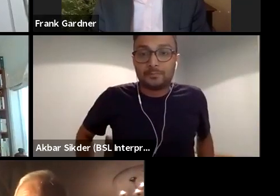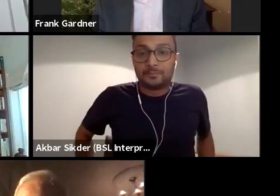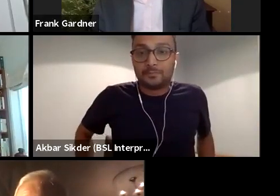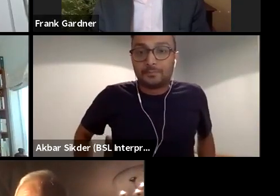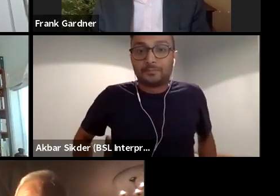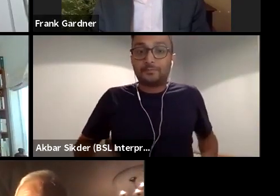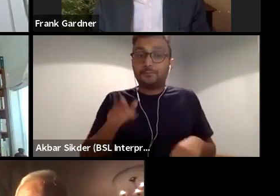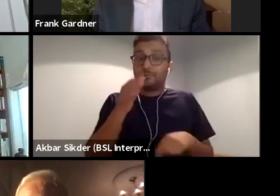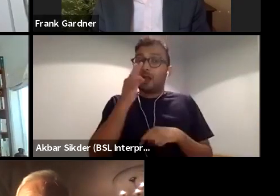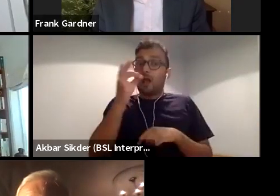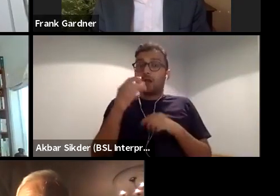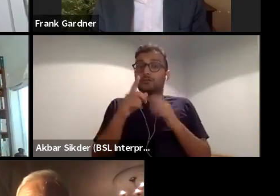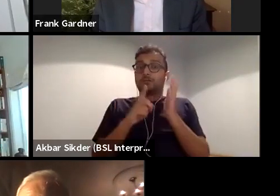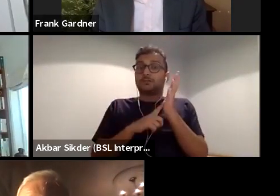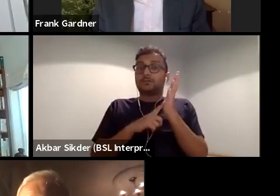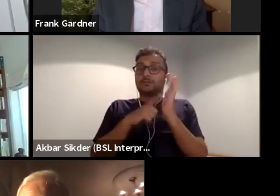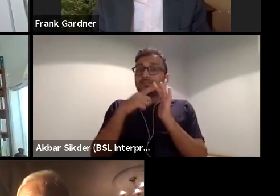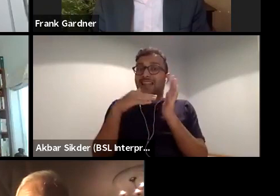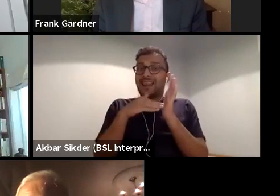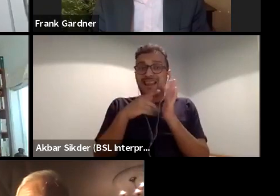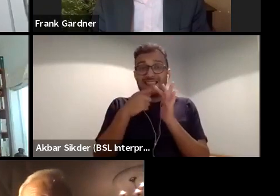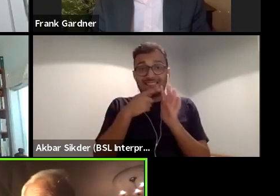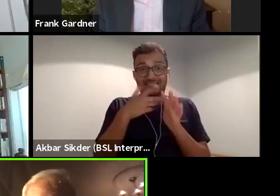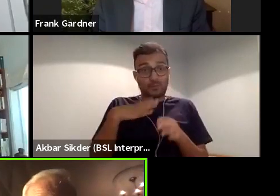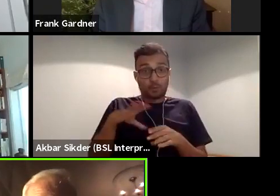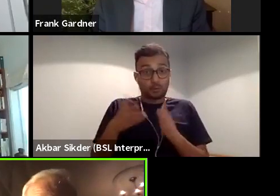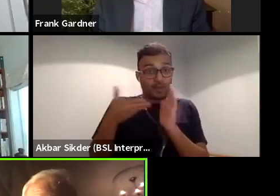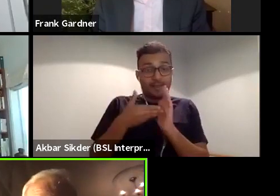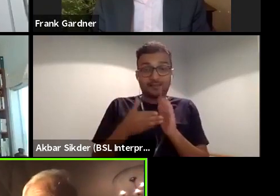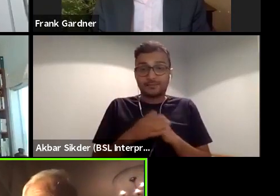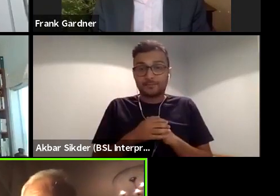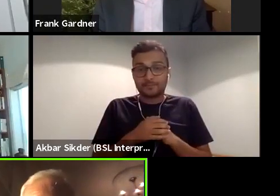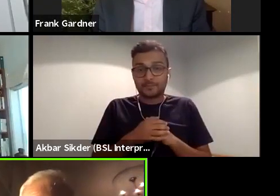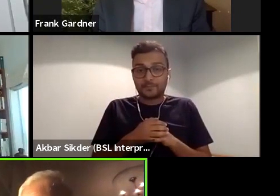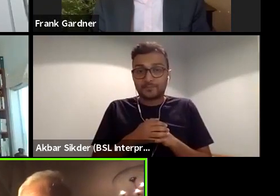Lizzie? Lizzie, why not? You'd be better Hey at it. everyone.